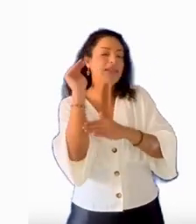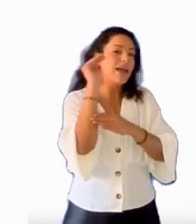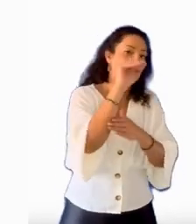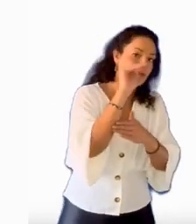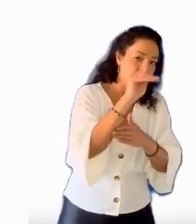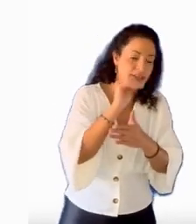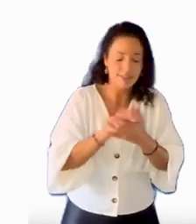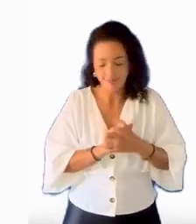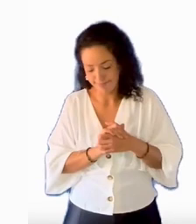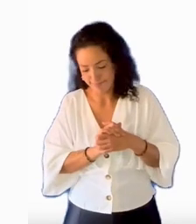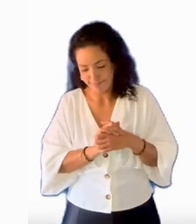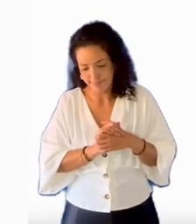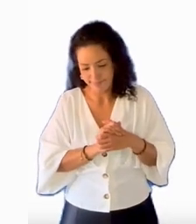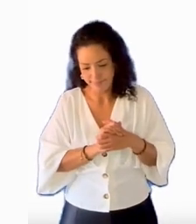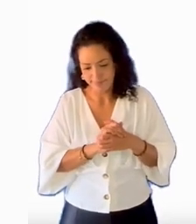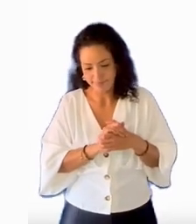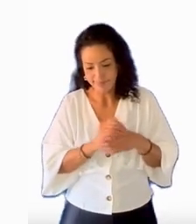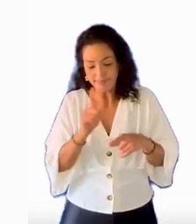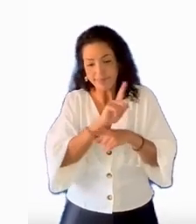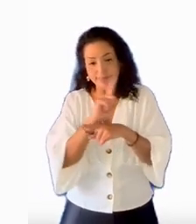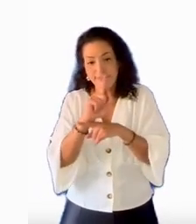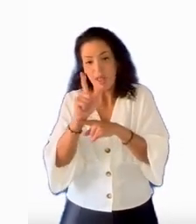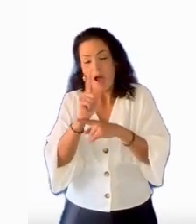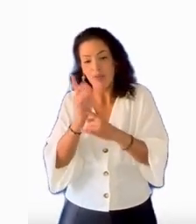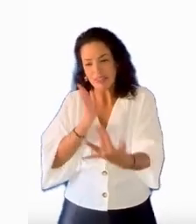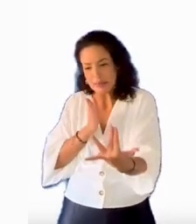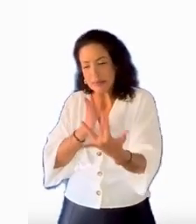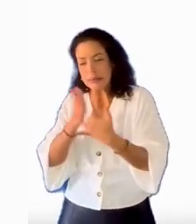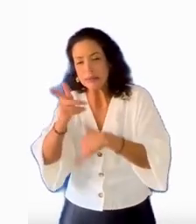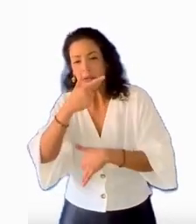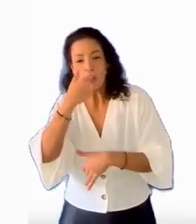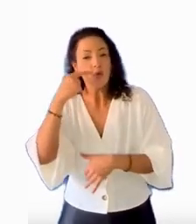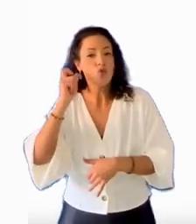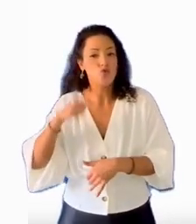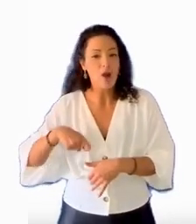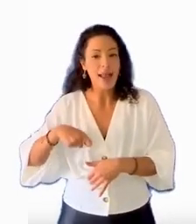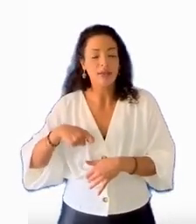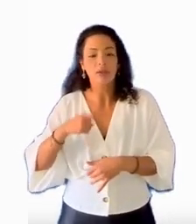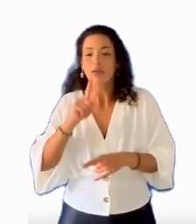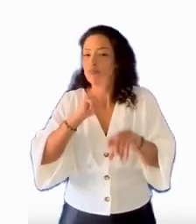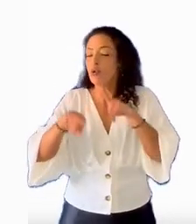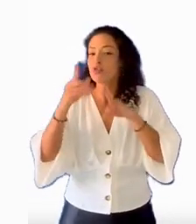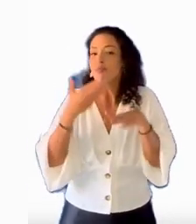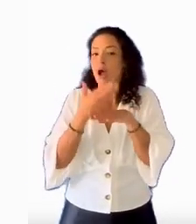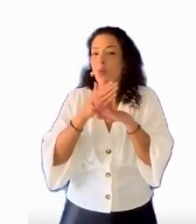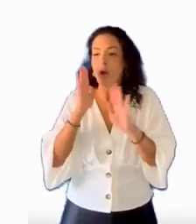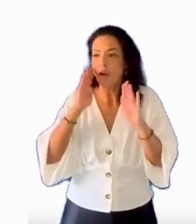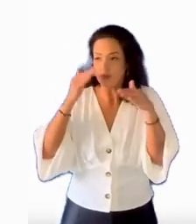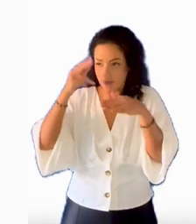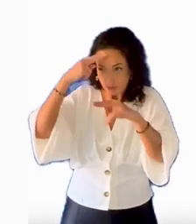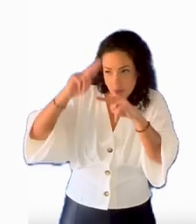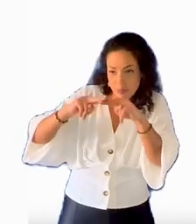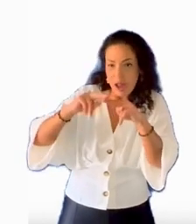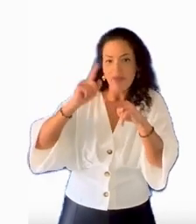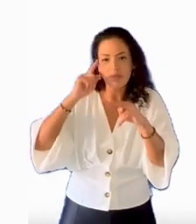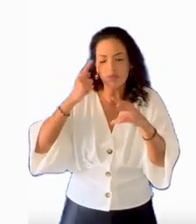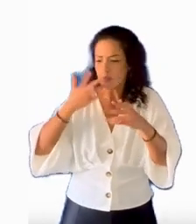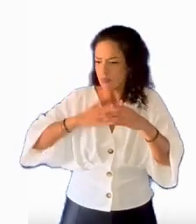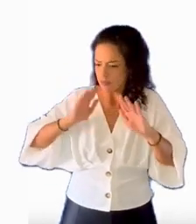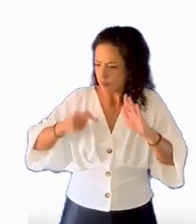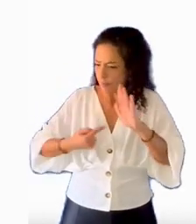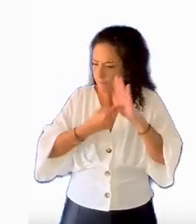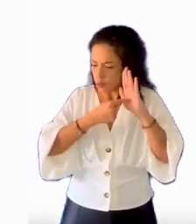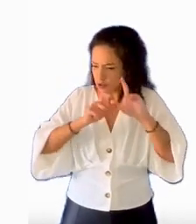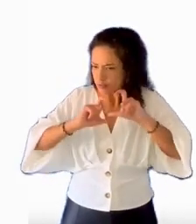of it. Indeed, in the immediate aftermath of the invasion of Ukraine, much of my work with parents centred on the importance of consistency,